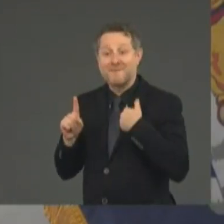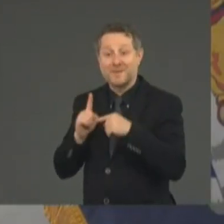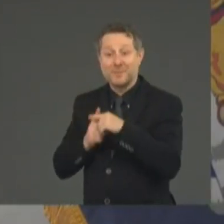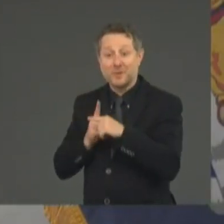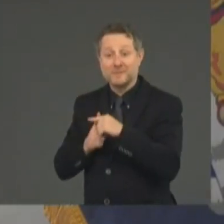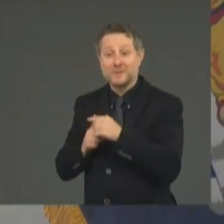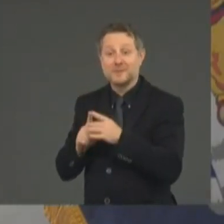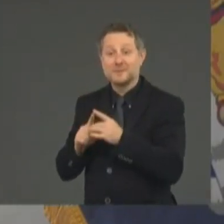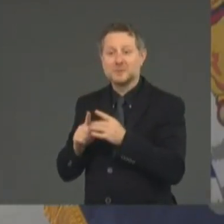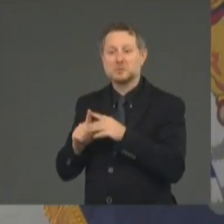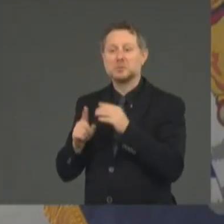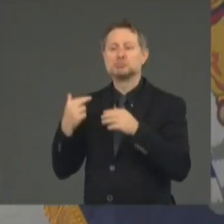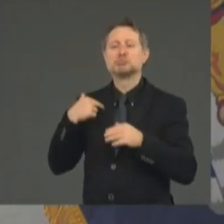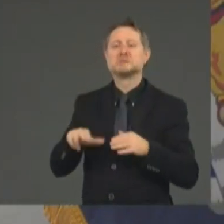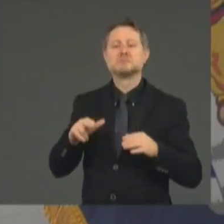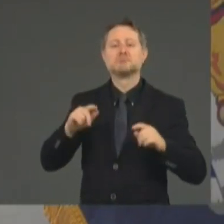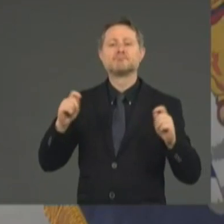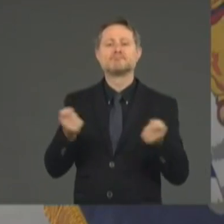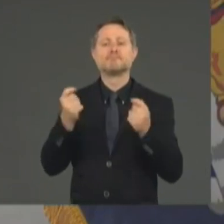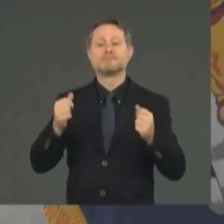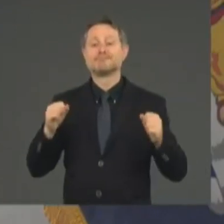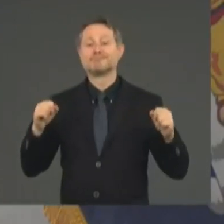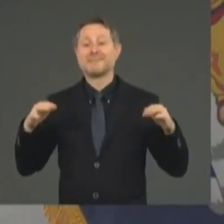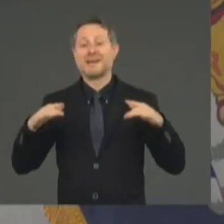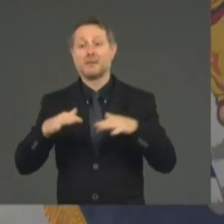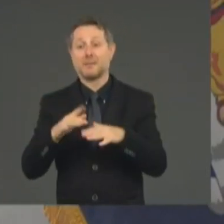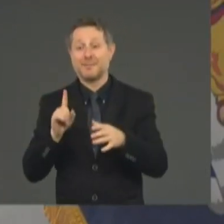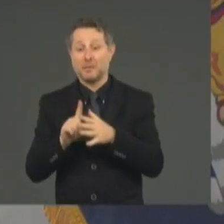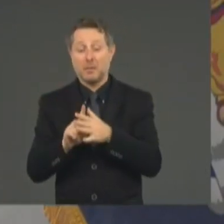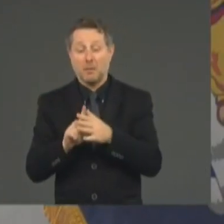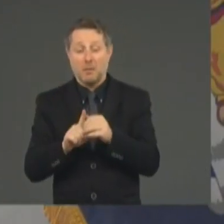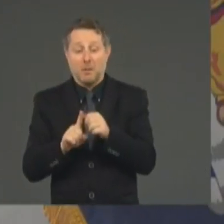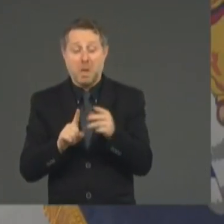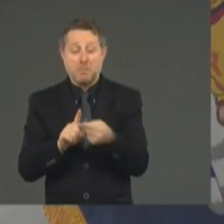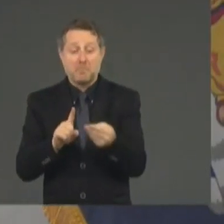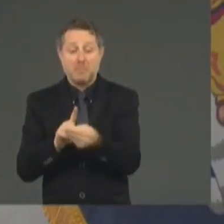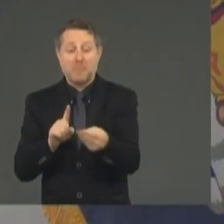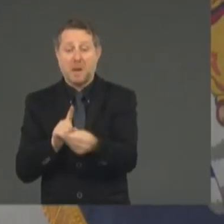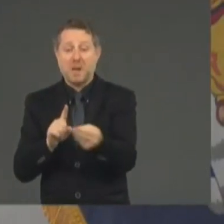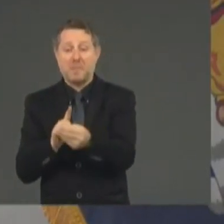gathering and then a ceremony